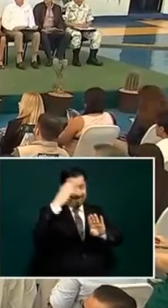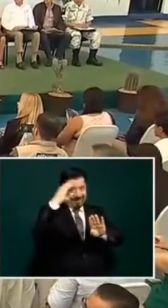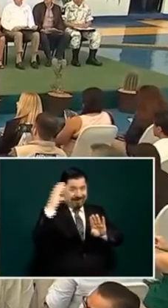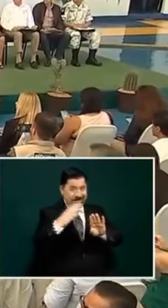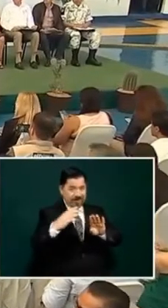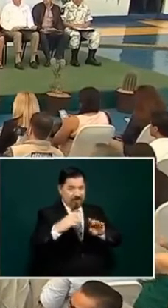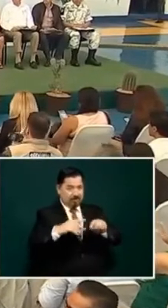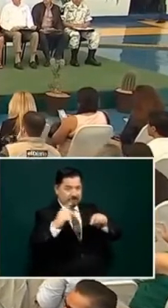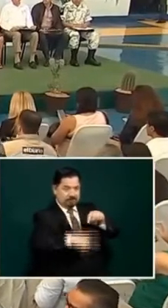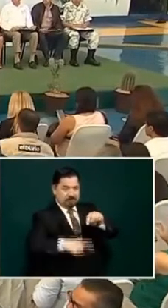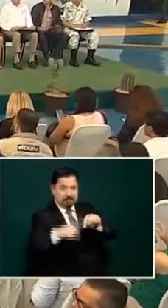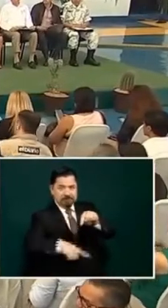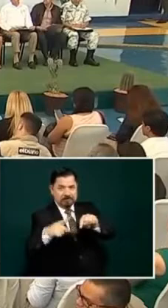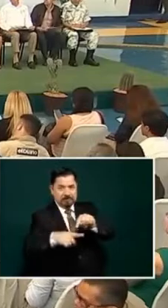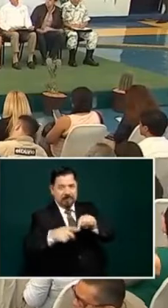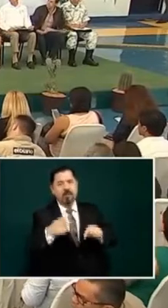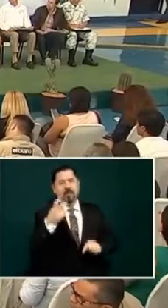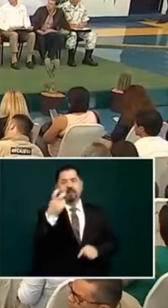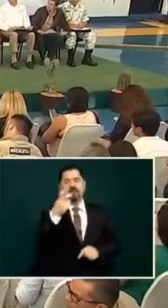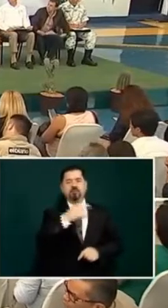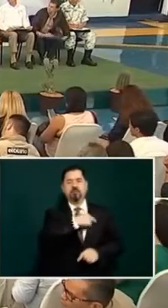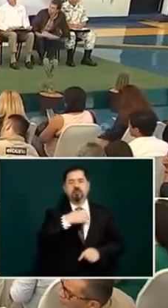organized crime